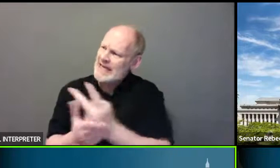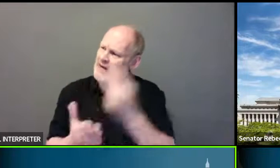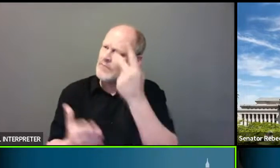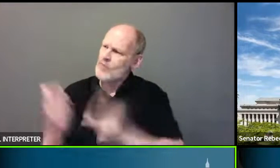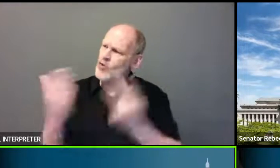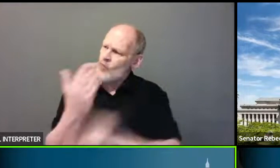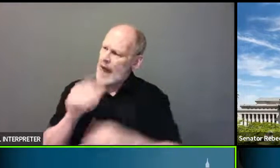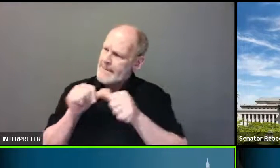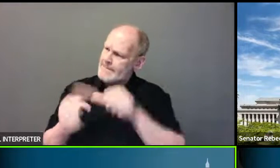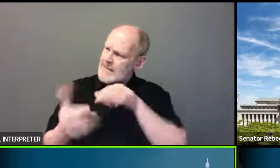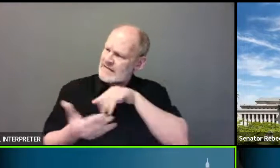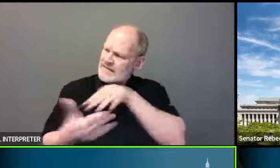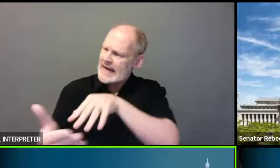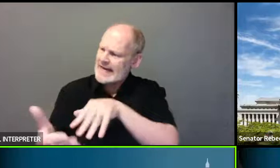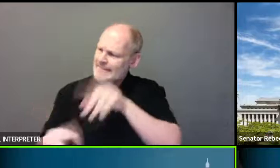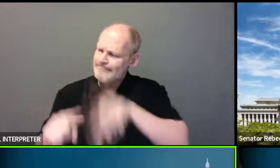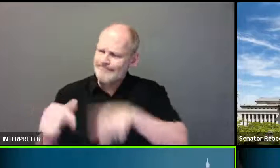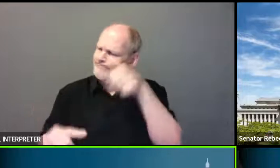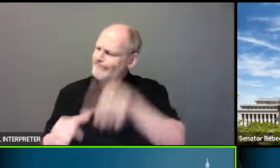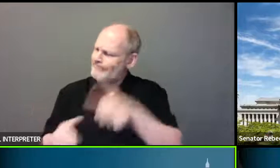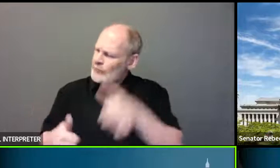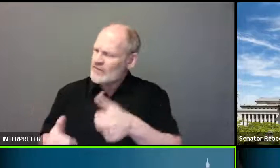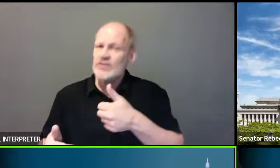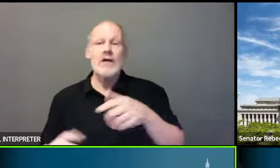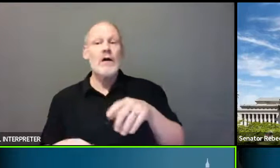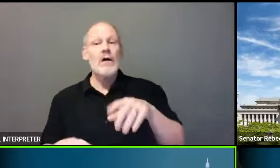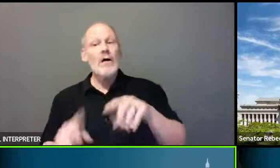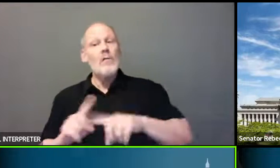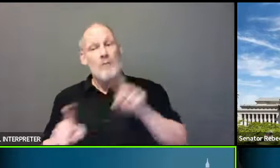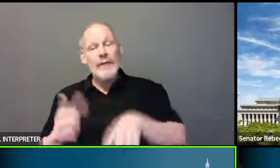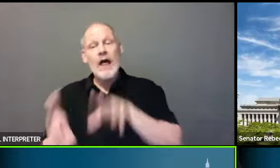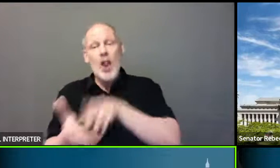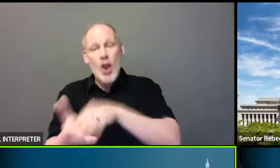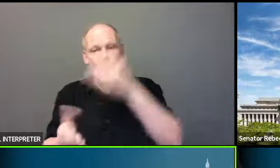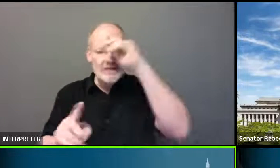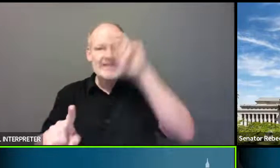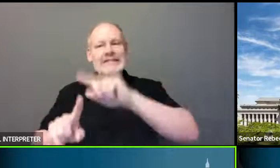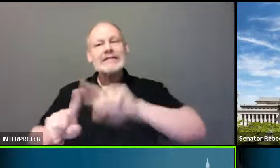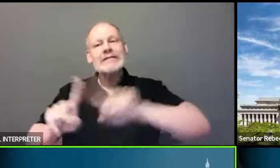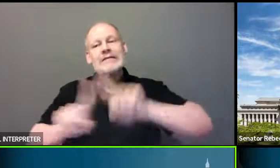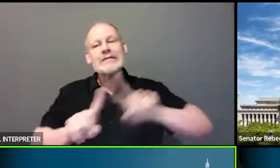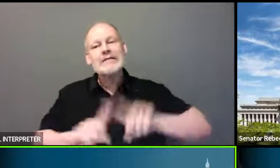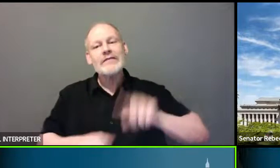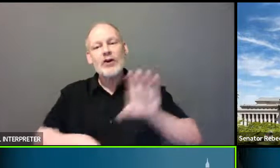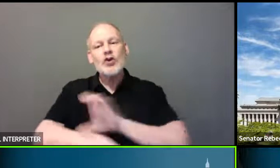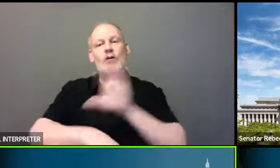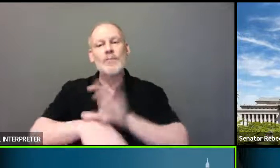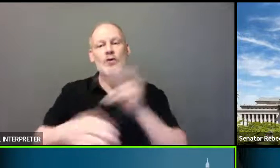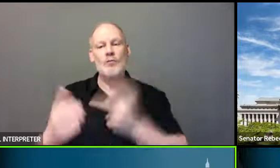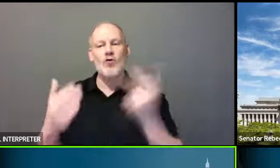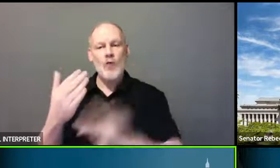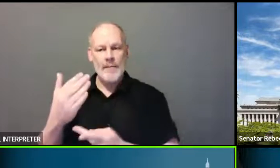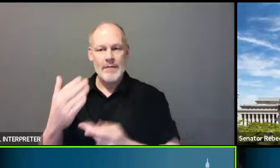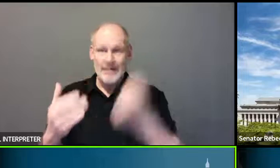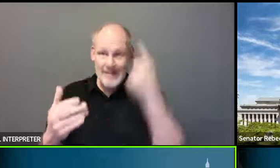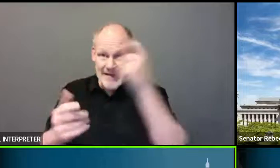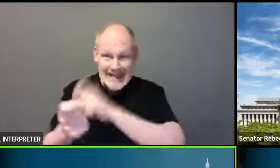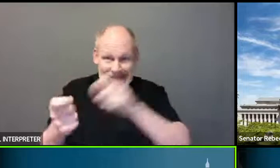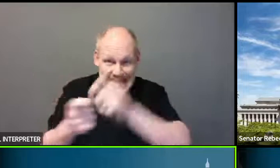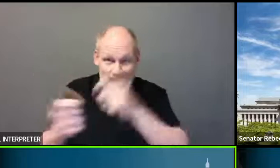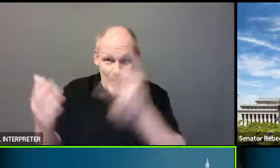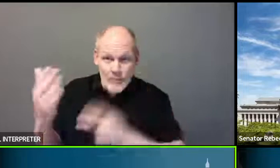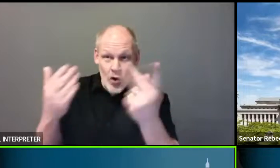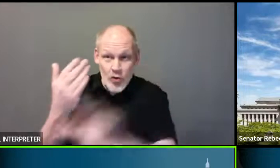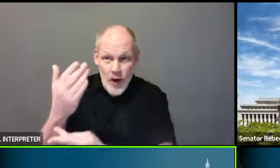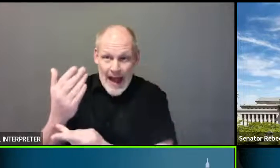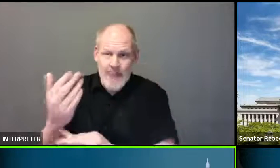different types of computer programs. And I don't know the names of them all. I think one's called